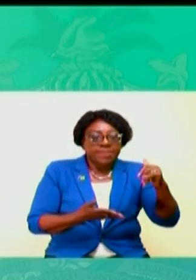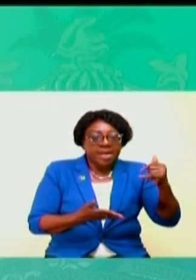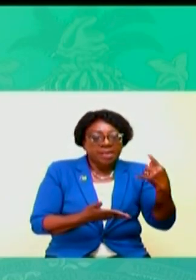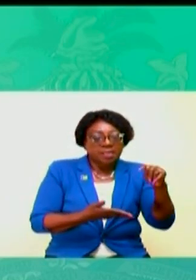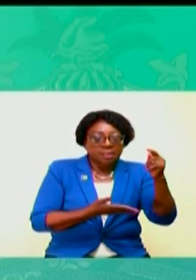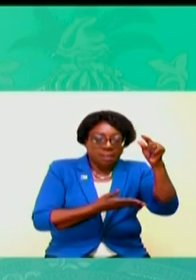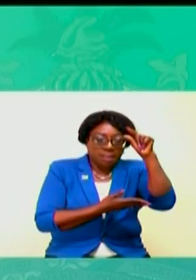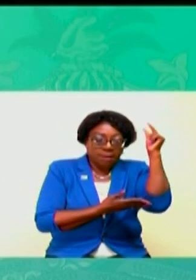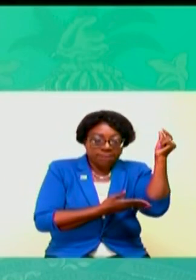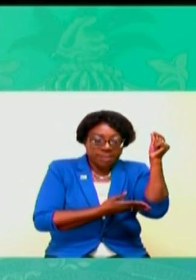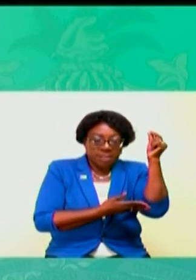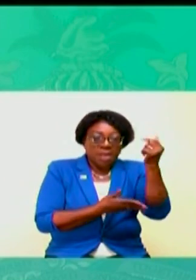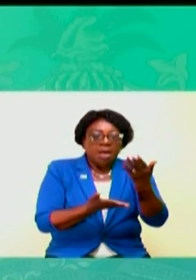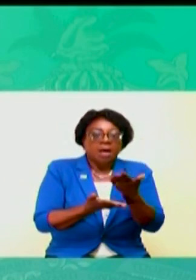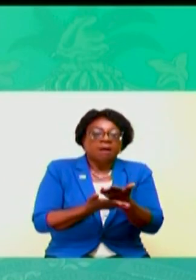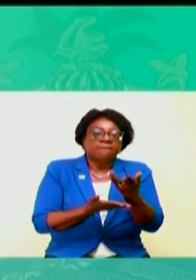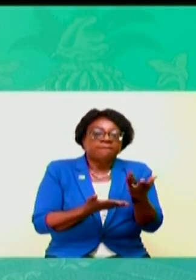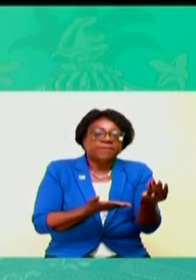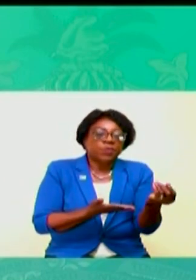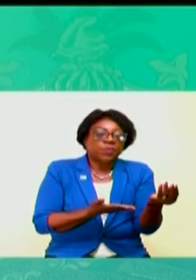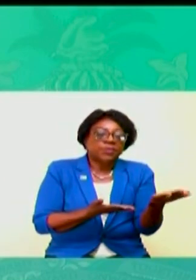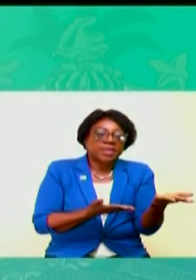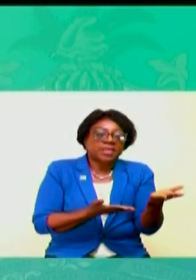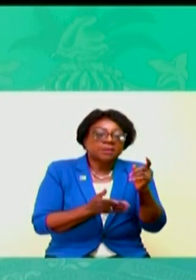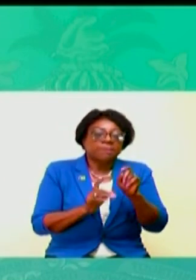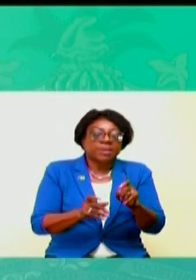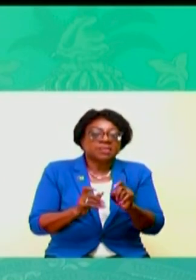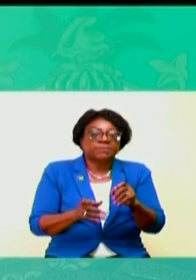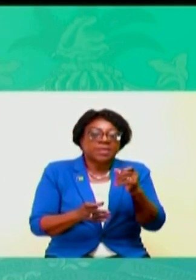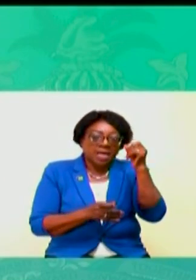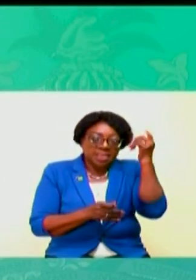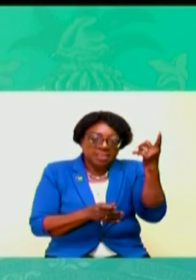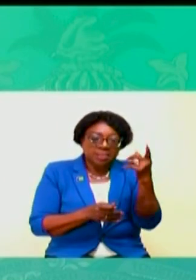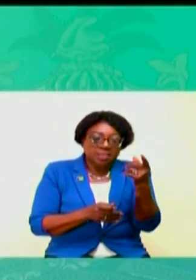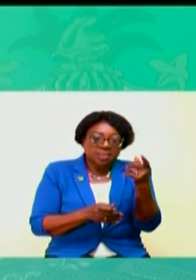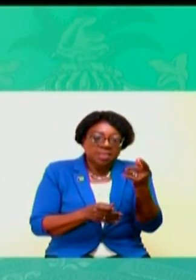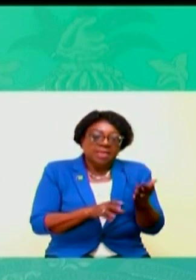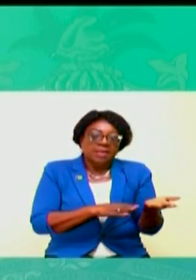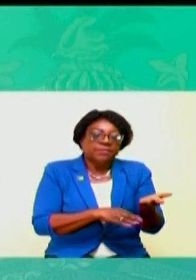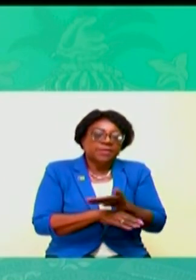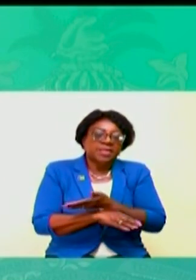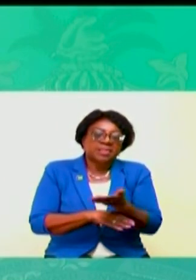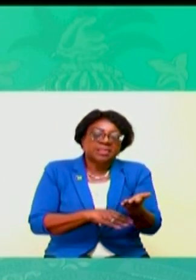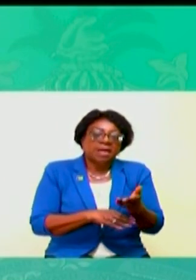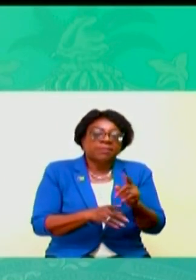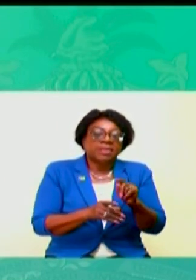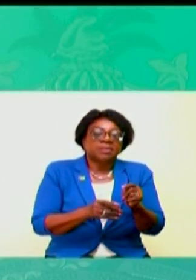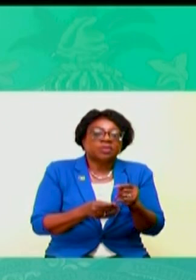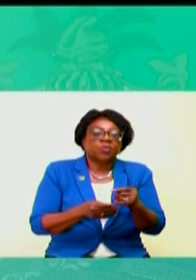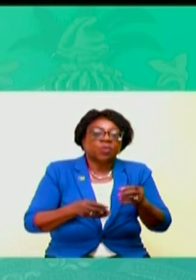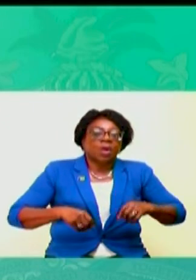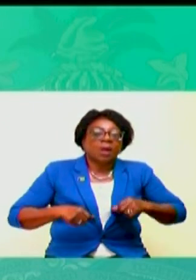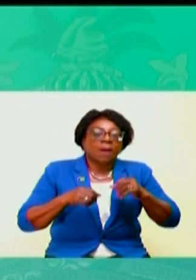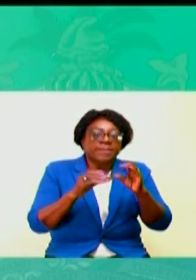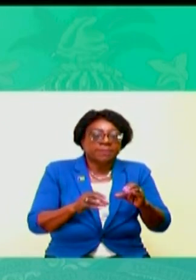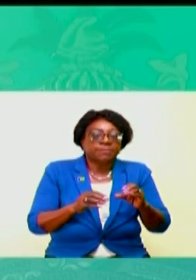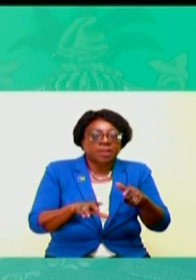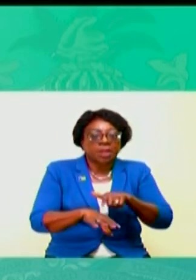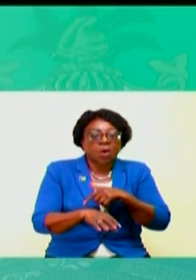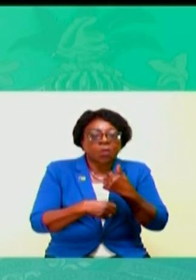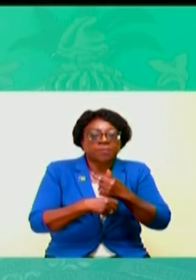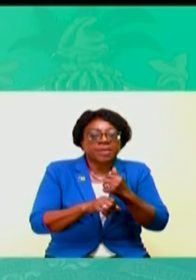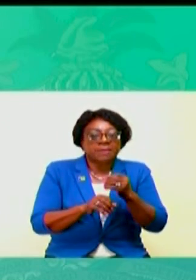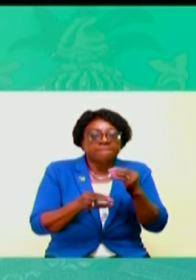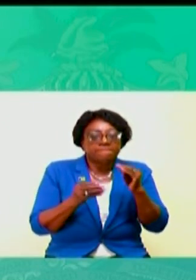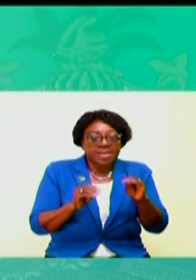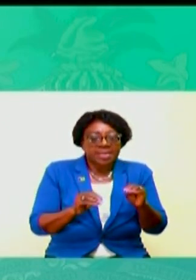must be understood and accepted. These all relate to commitments long being made, which must now be paid.